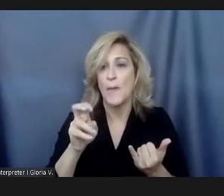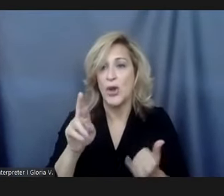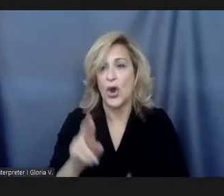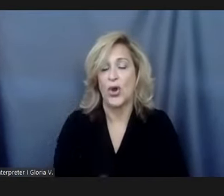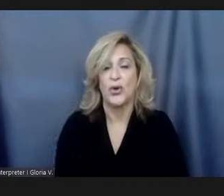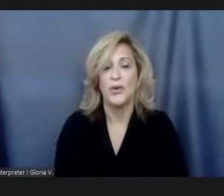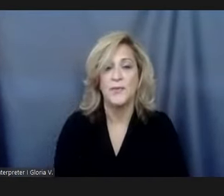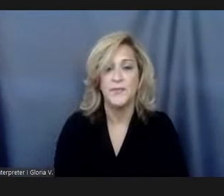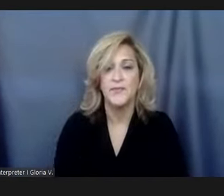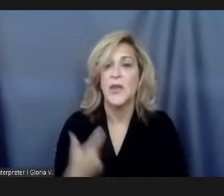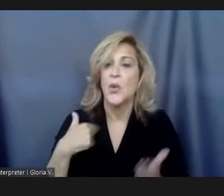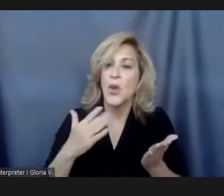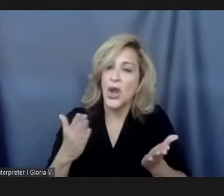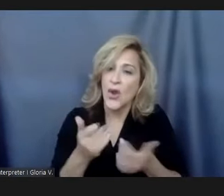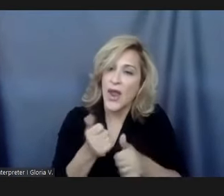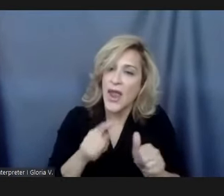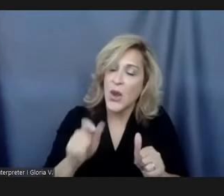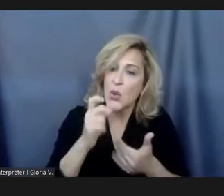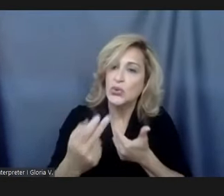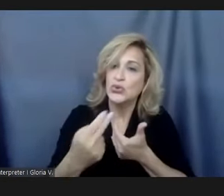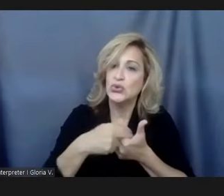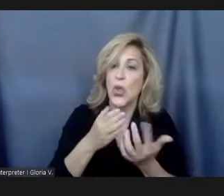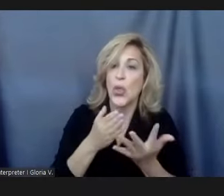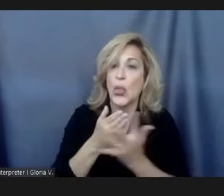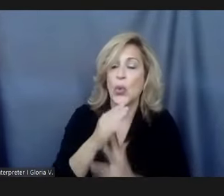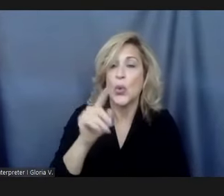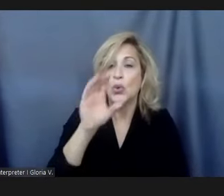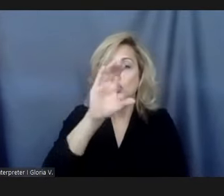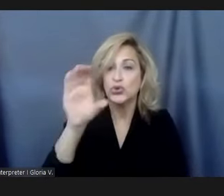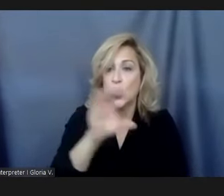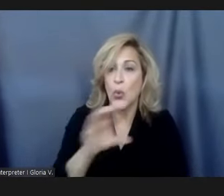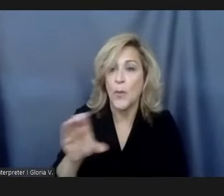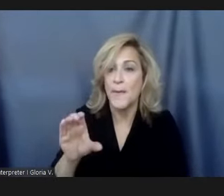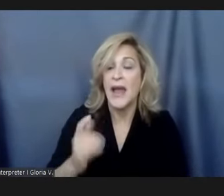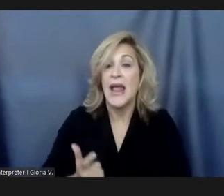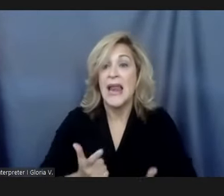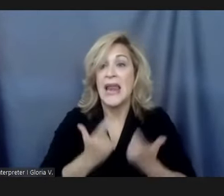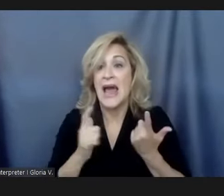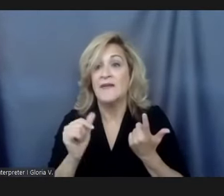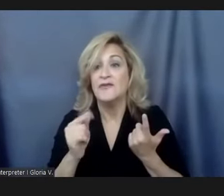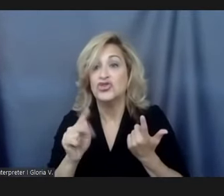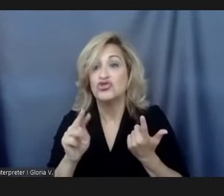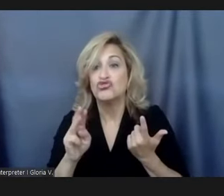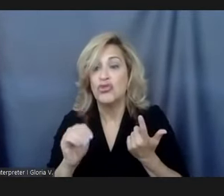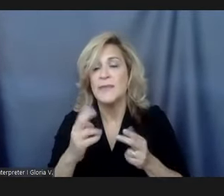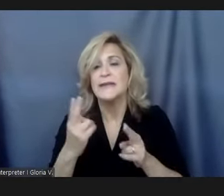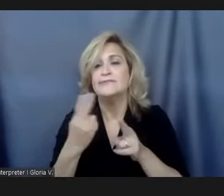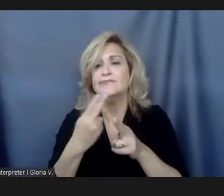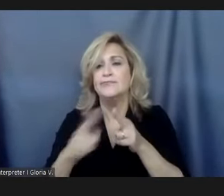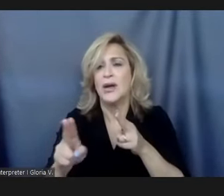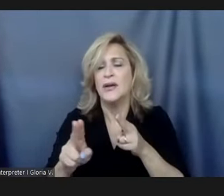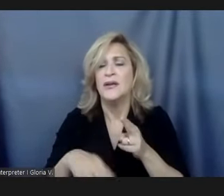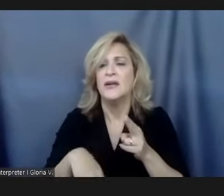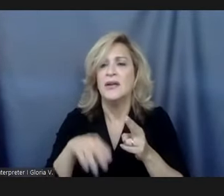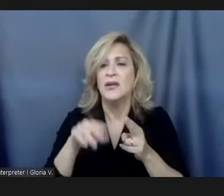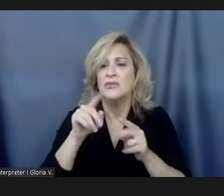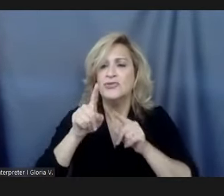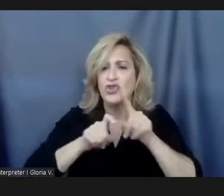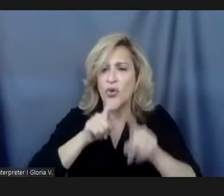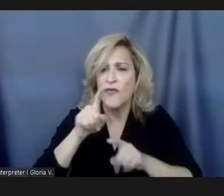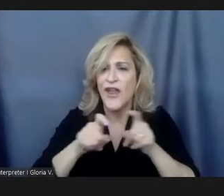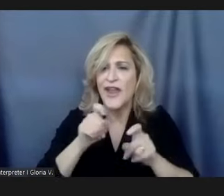We encourage anyone joining via Zoom or live stream to take a short survey using the QR code or link currently being